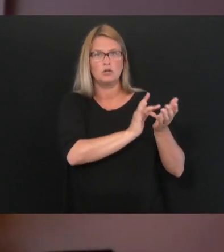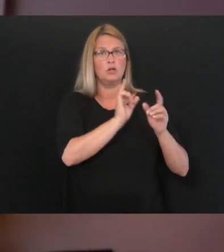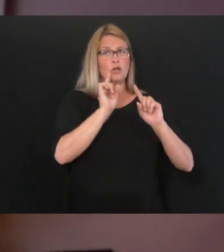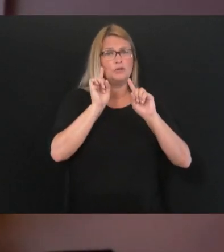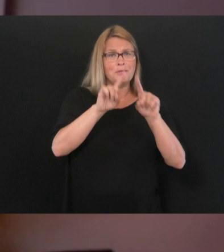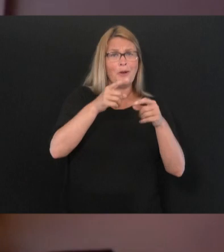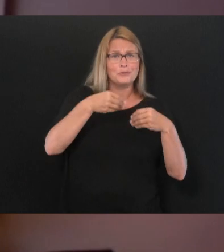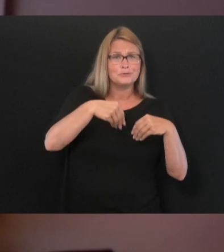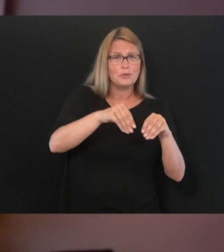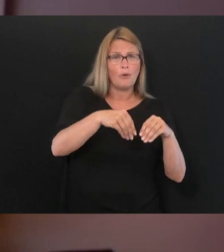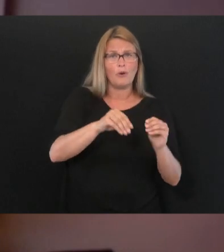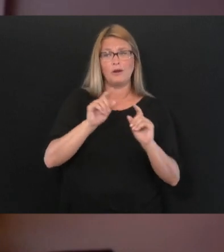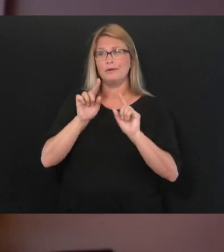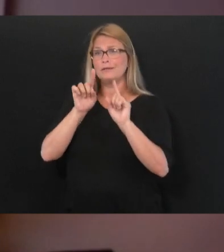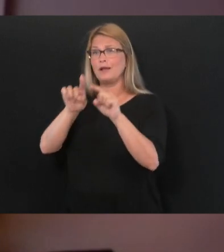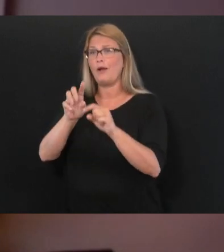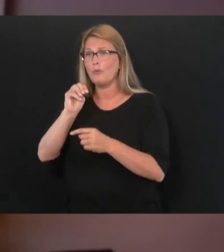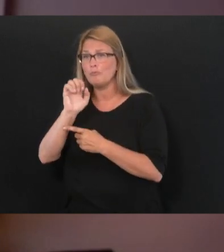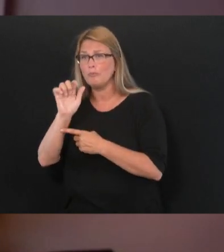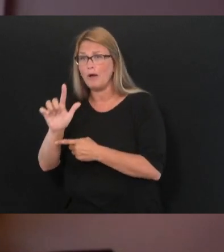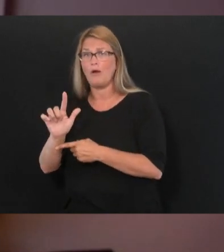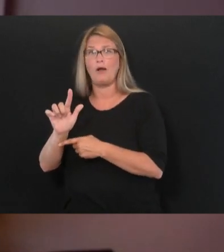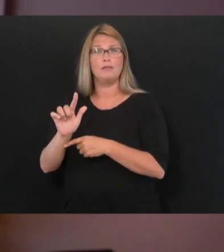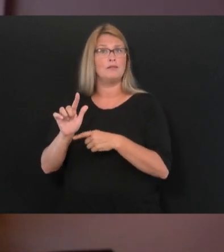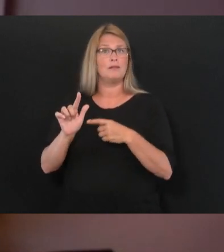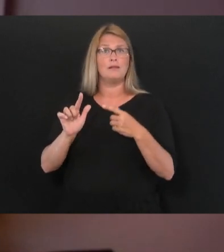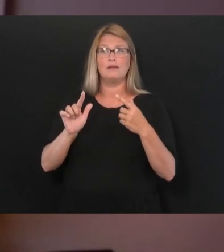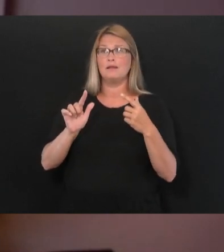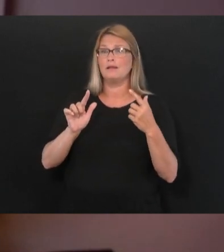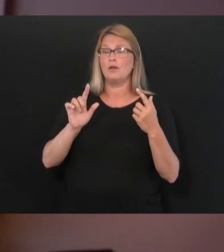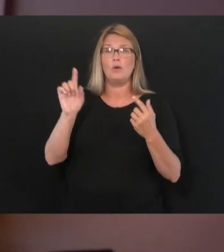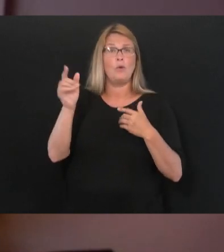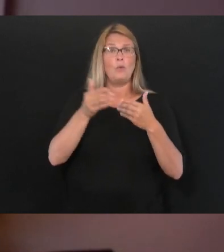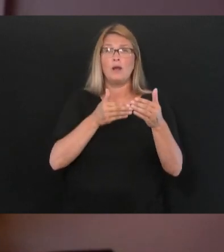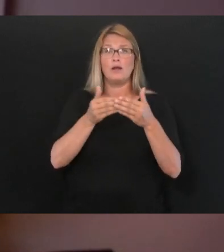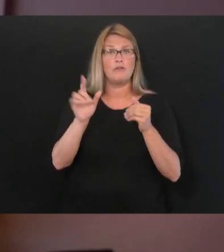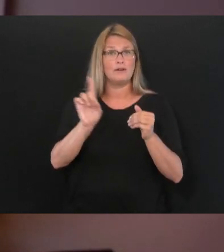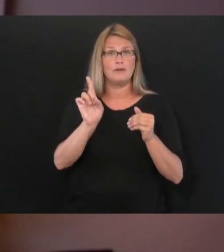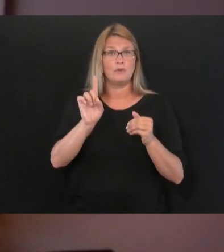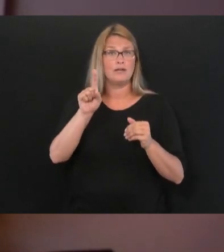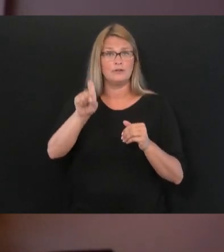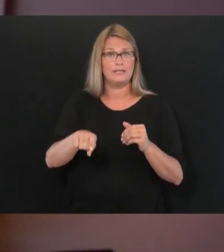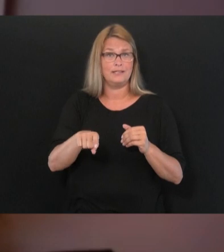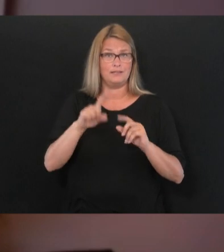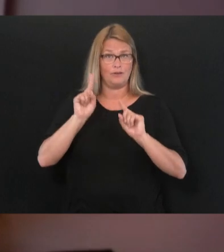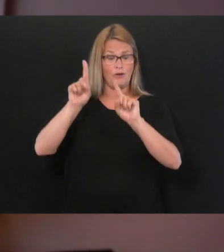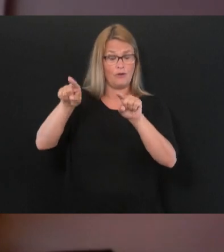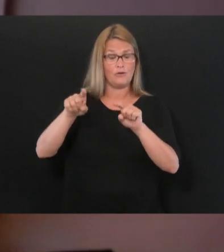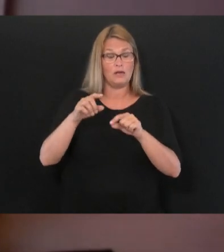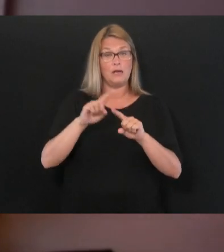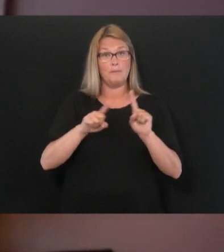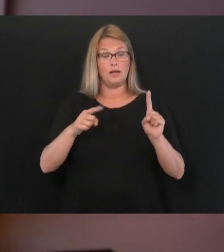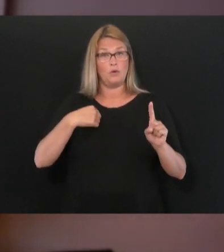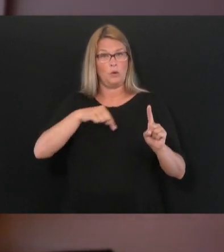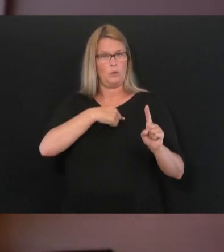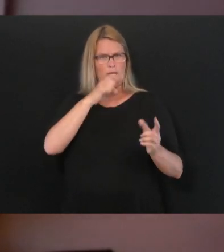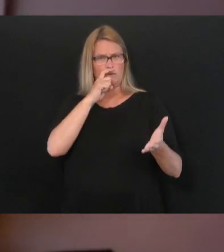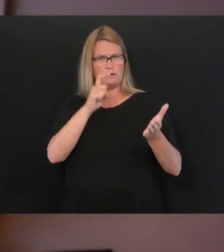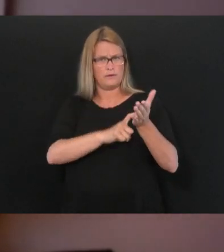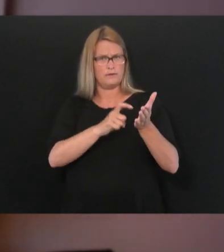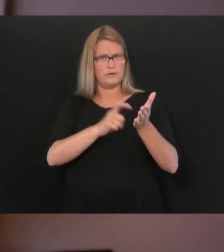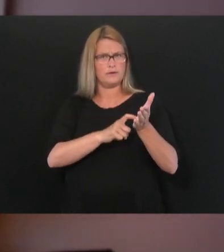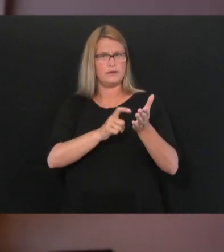the mall, go, where you need to go. We also, though, recognize that